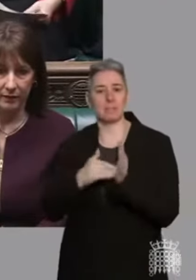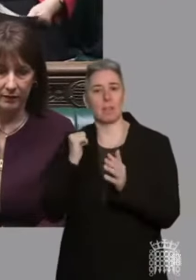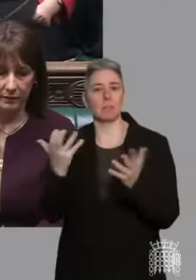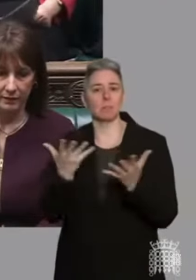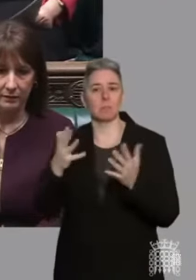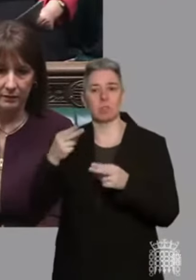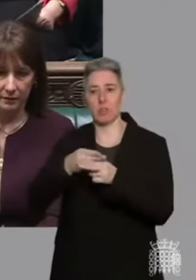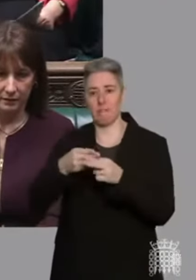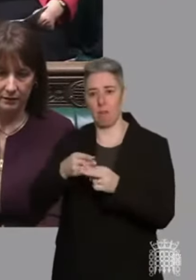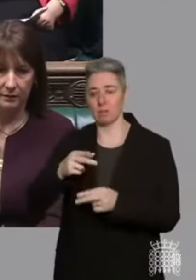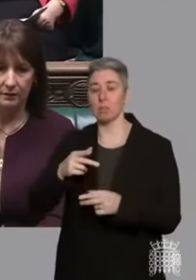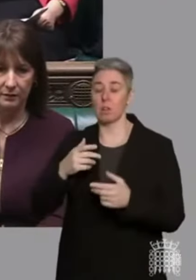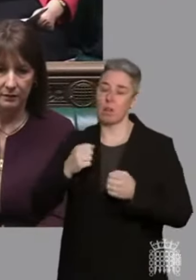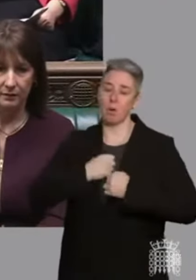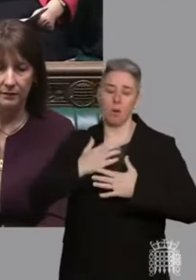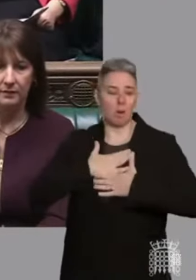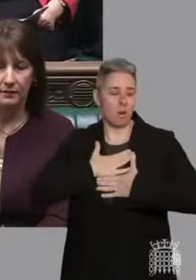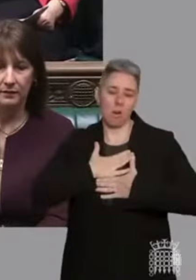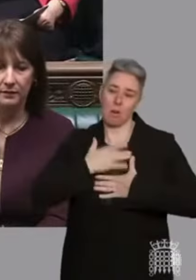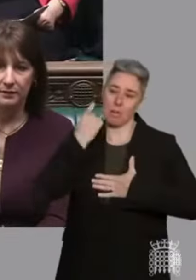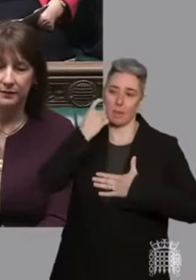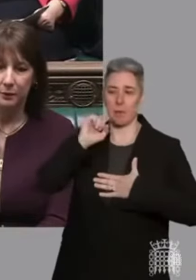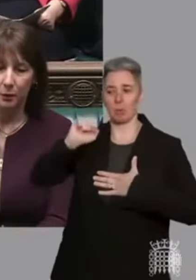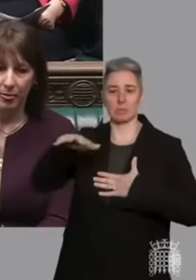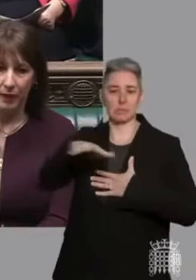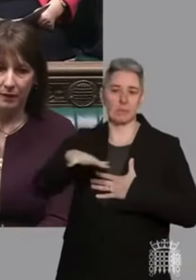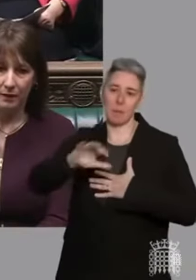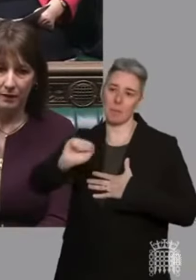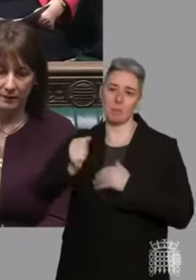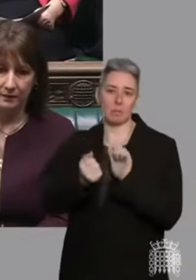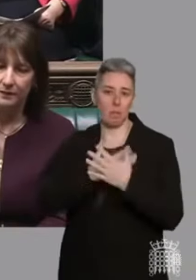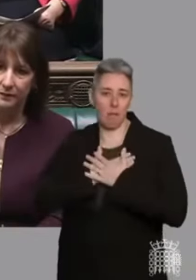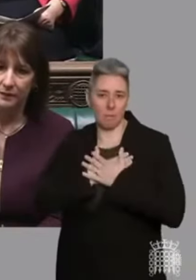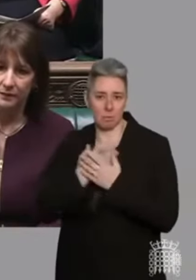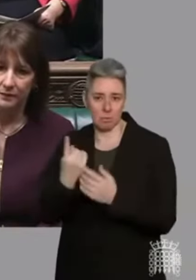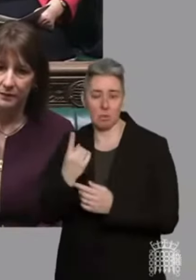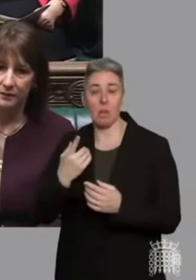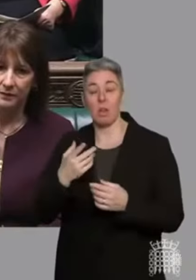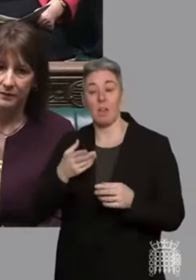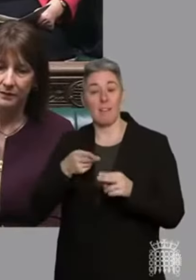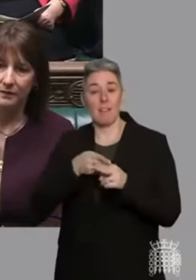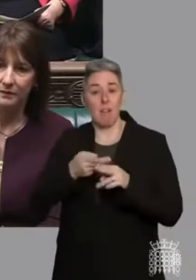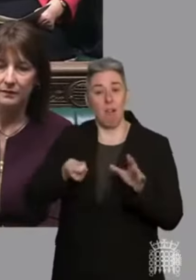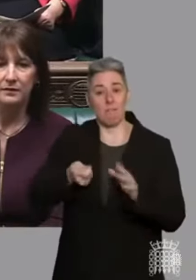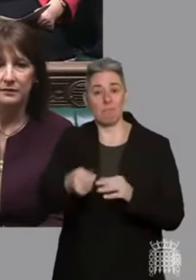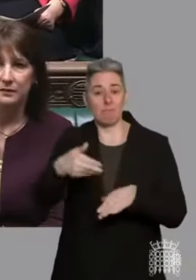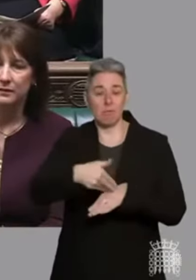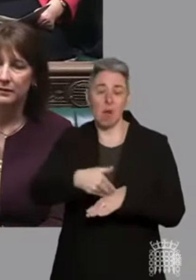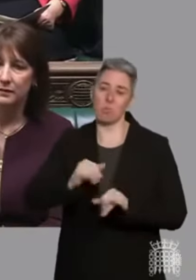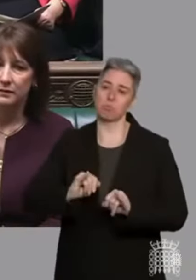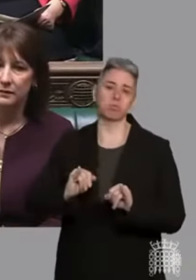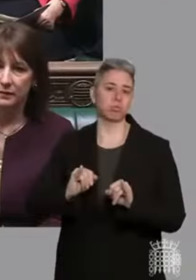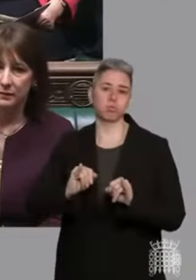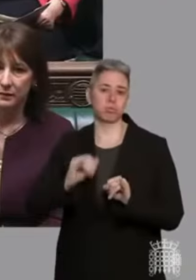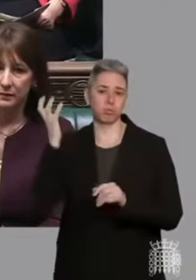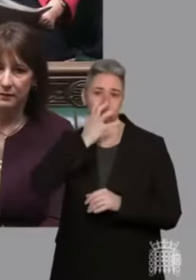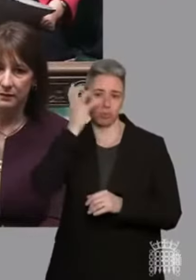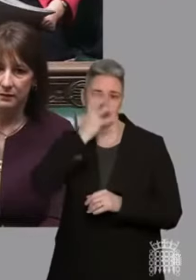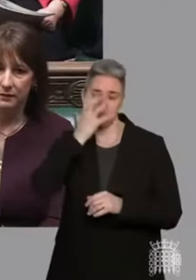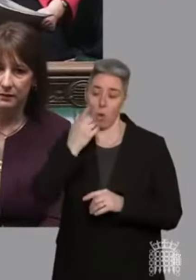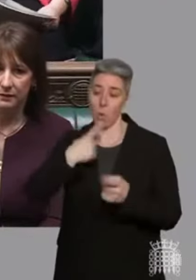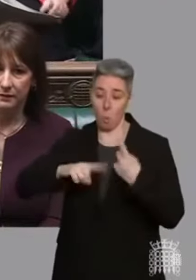blights our communities, and we redouble every step to ensure that young people are kept safe. Mr. Speaker, on Monday I